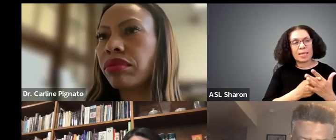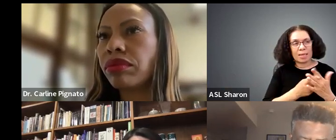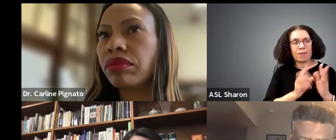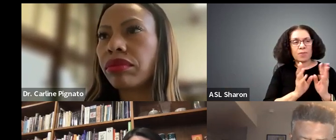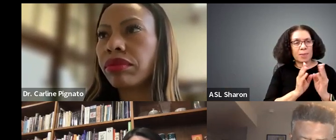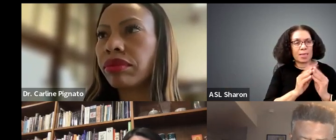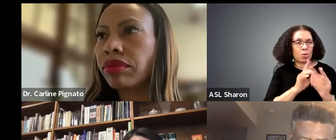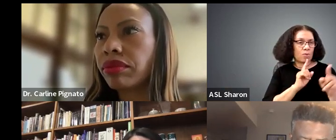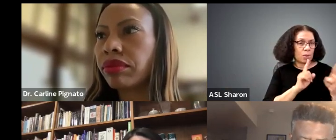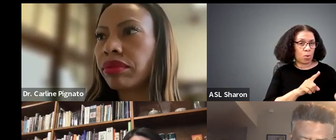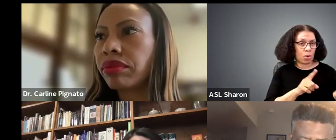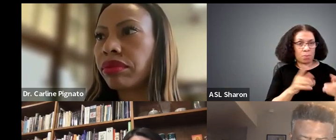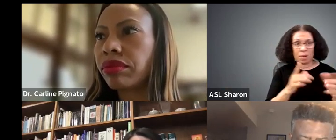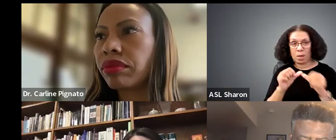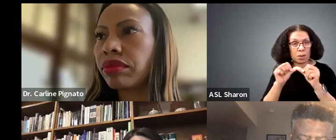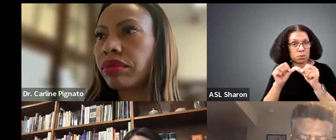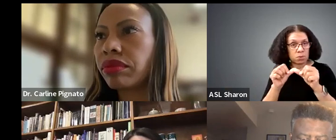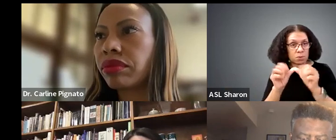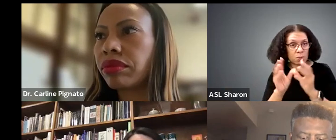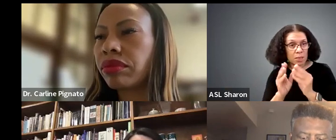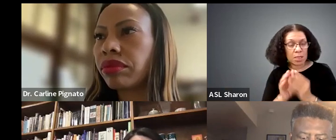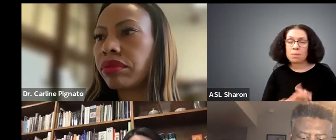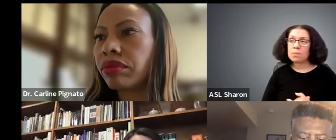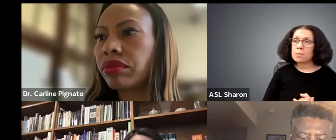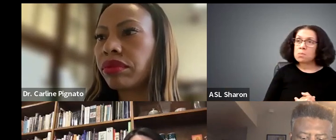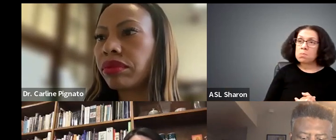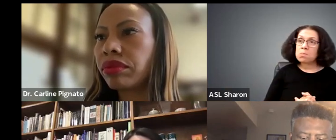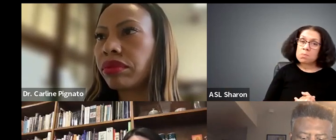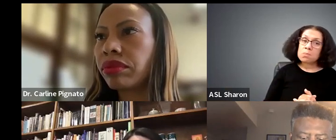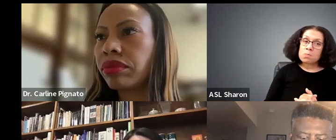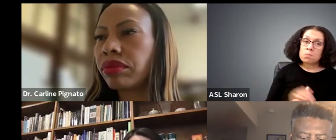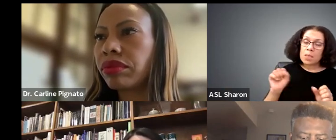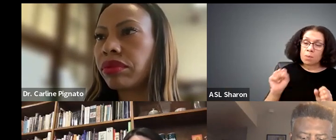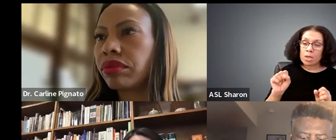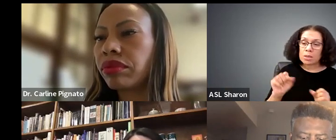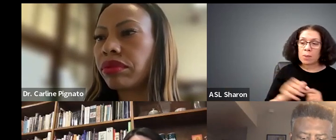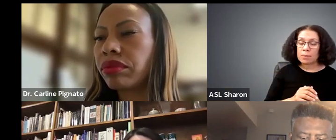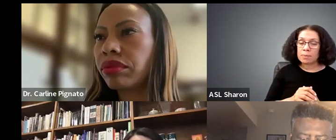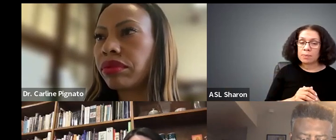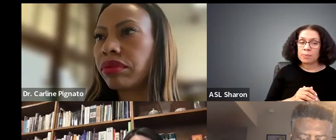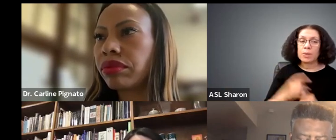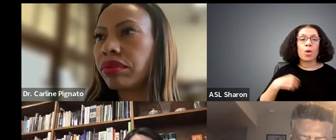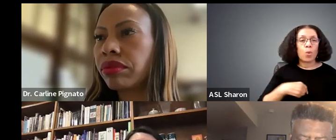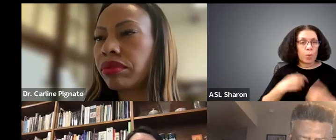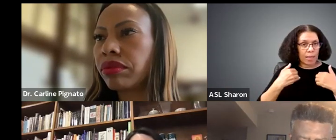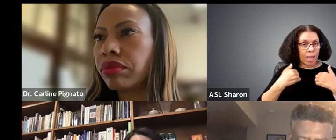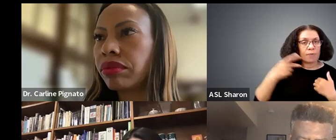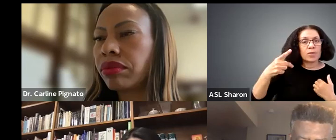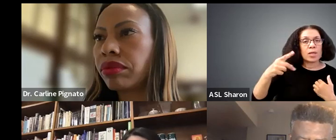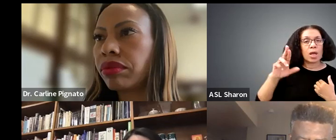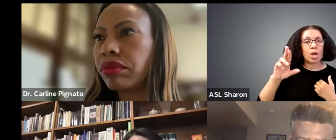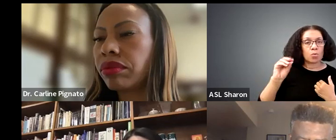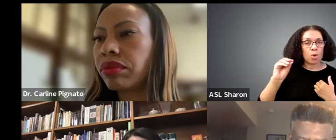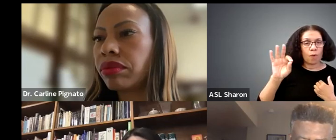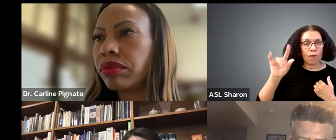meeting? That is possible. I think key is once we have the profile, we have the description. Yes.